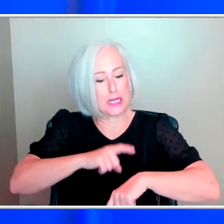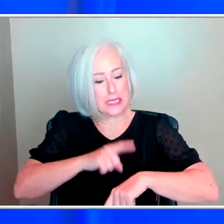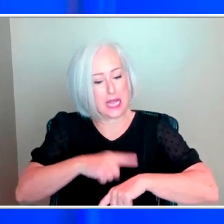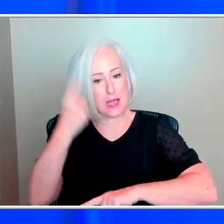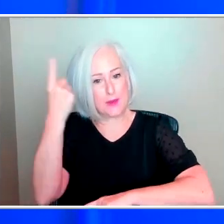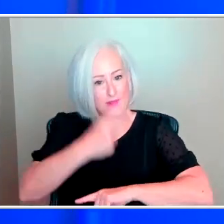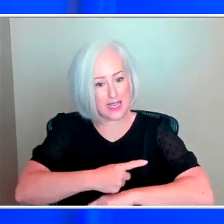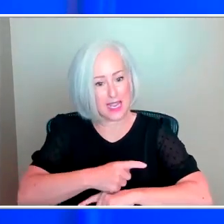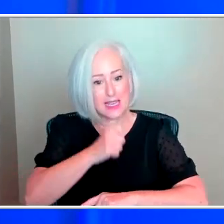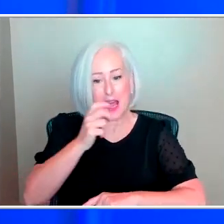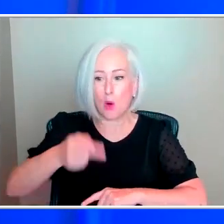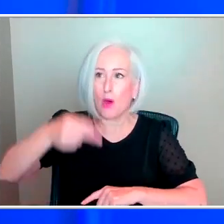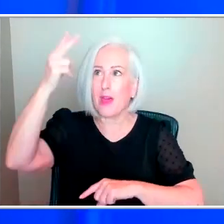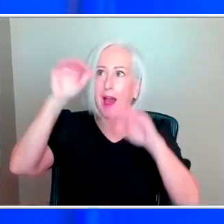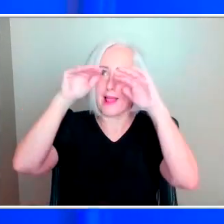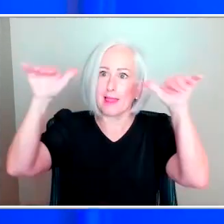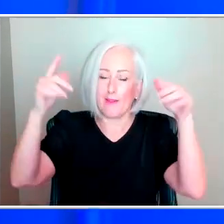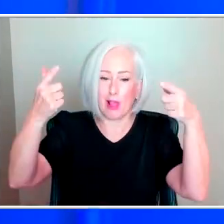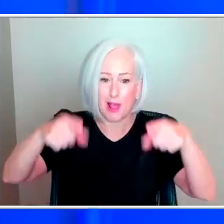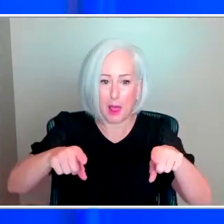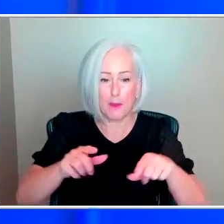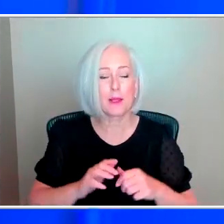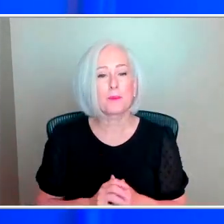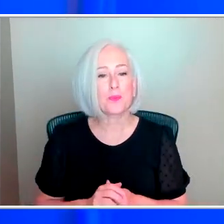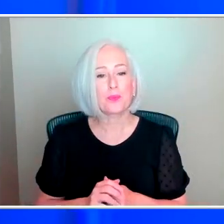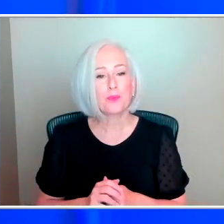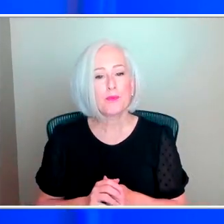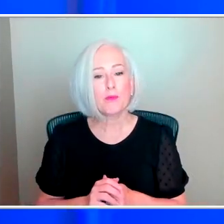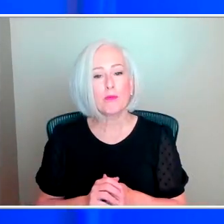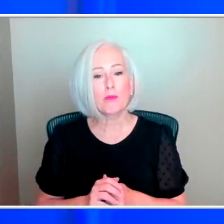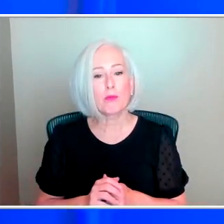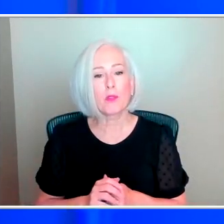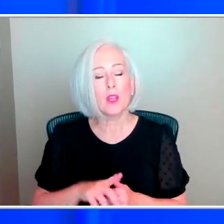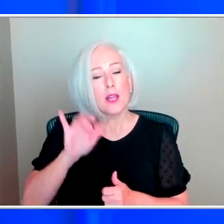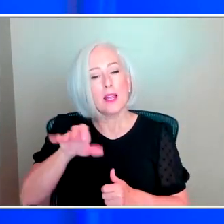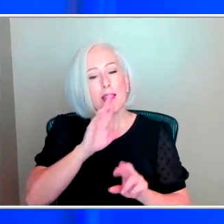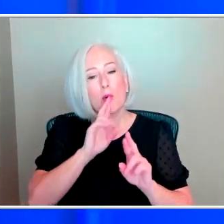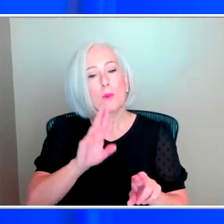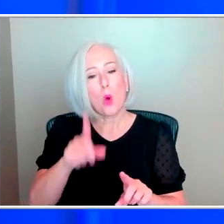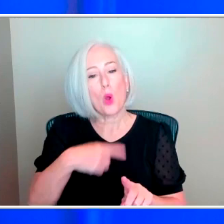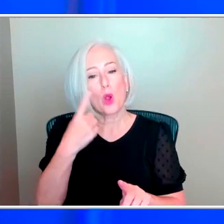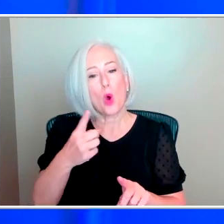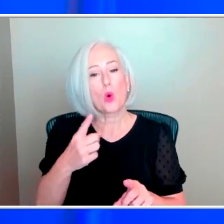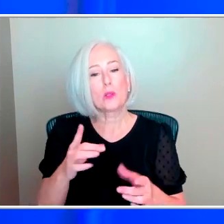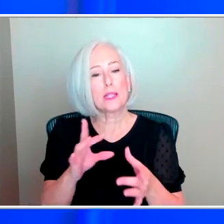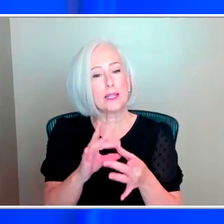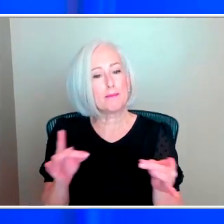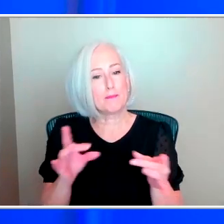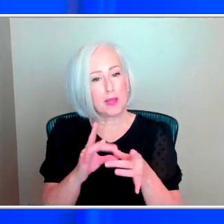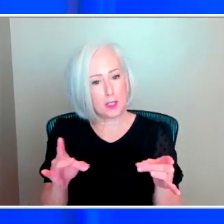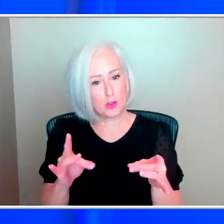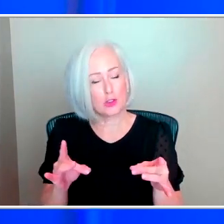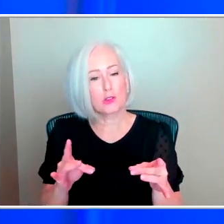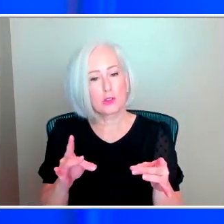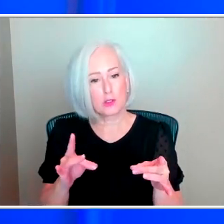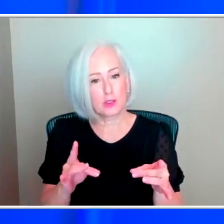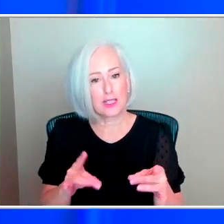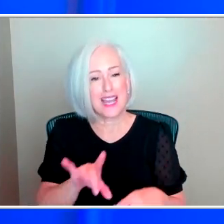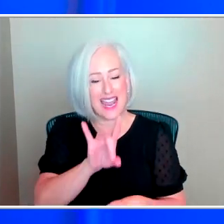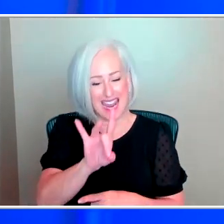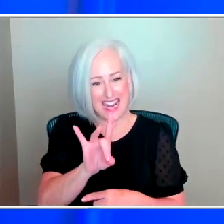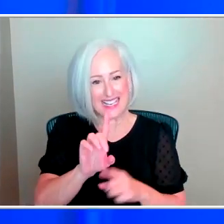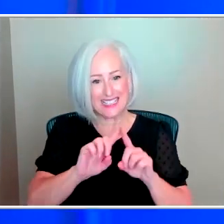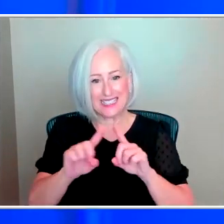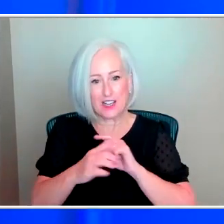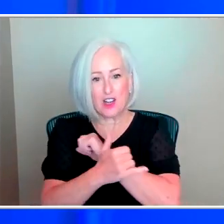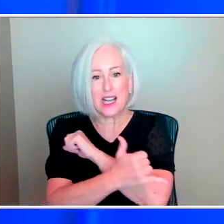highest. But remember, in that report, it only talks about 8 counties in the state of